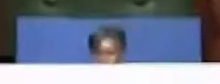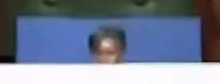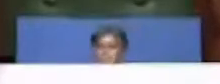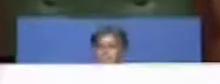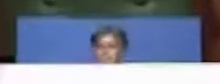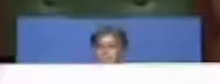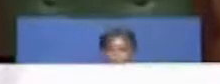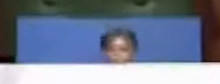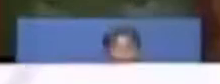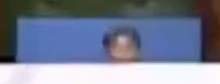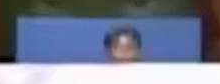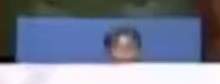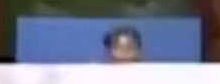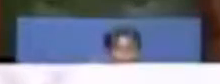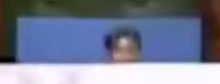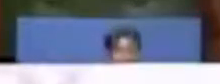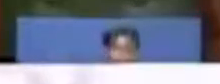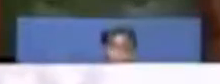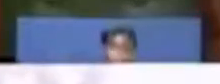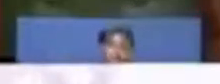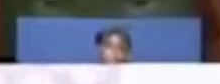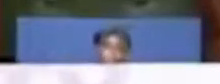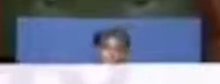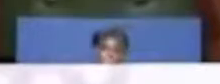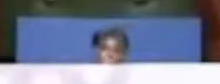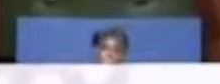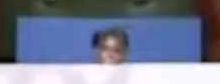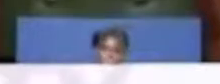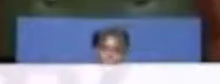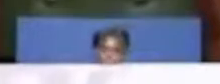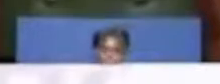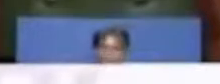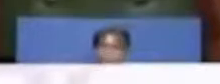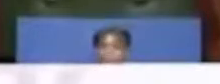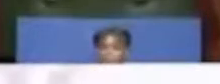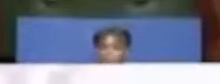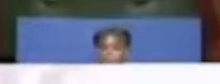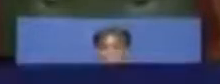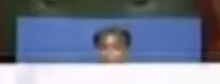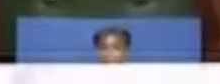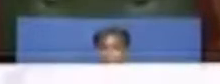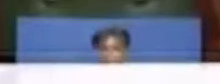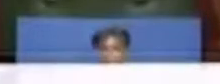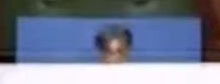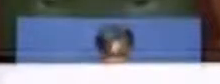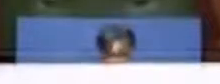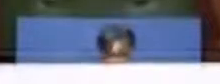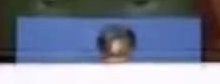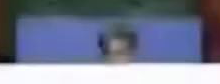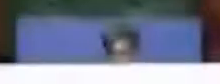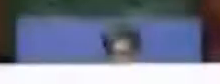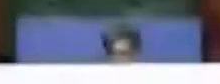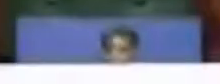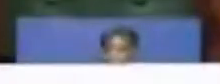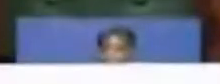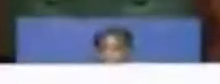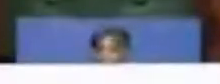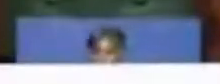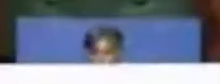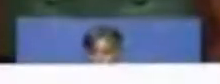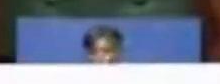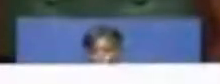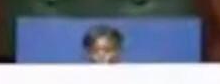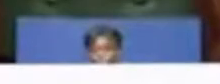have also increased the capacity of their health facilities, of the health facilities used by our